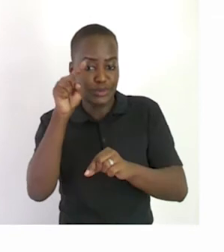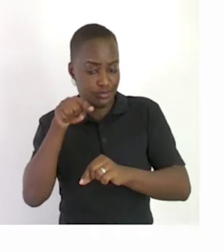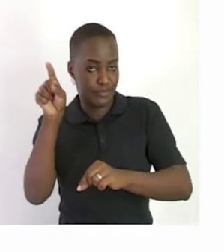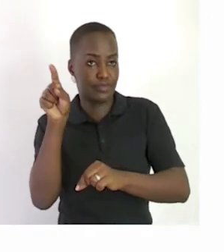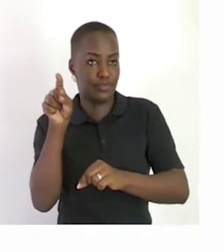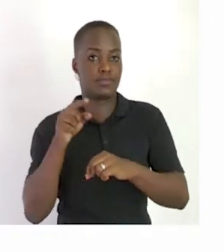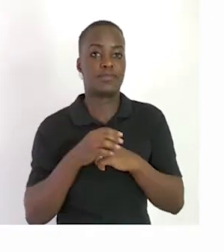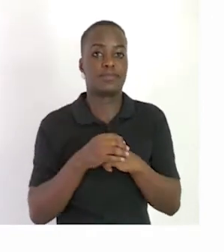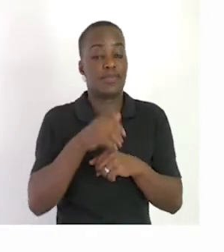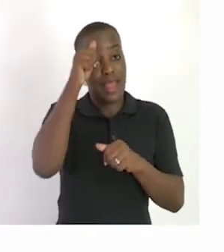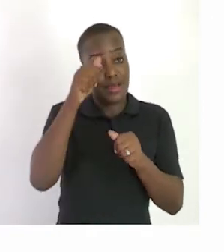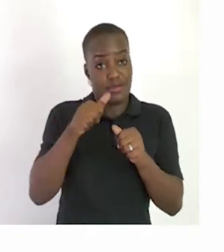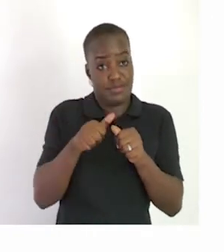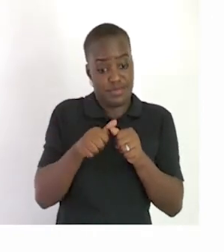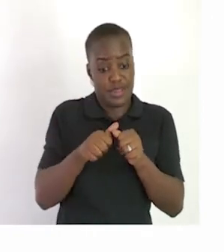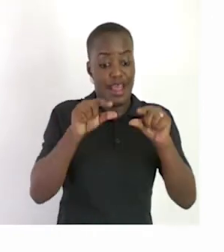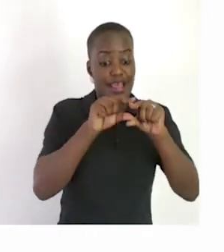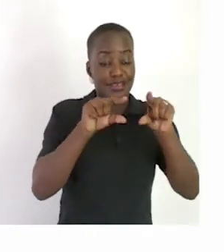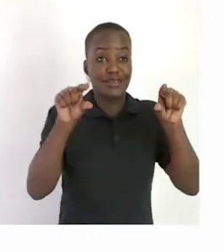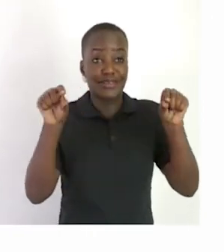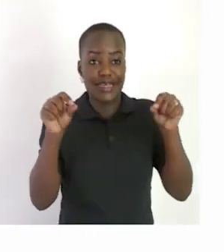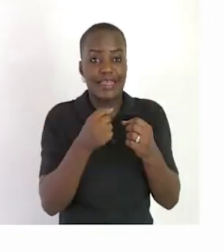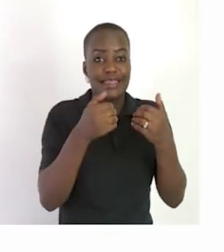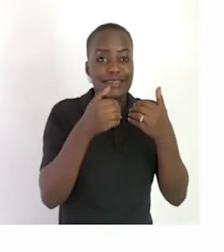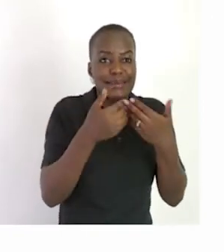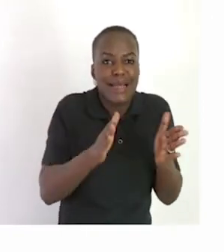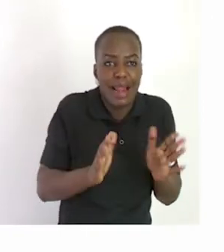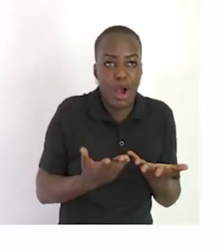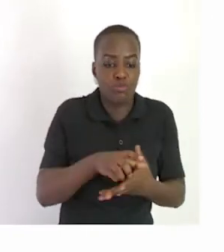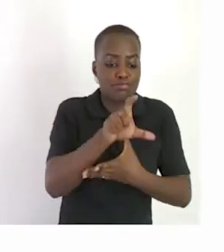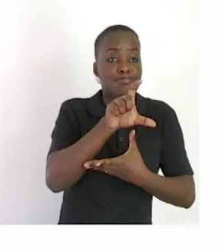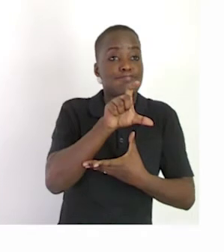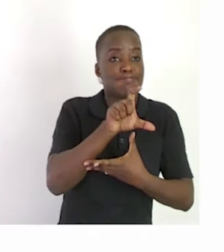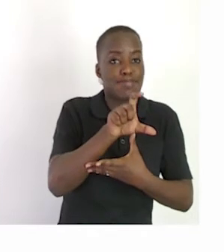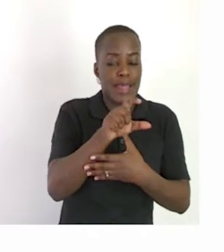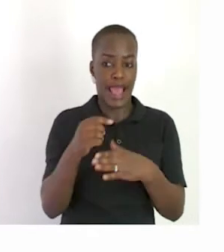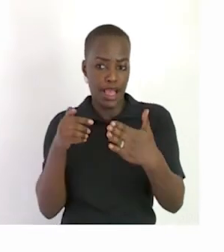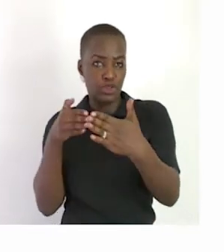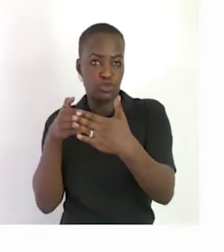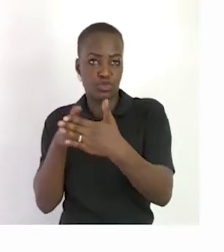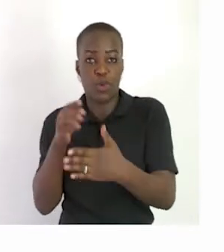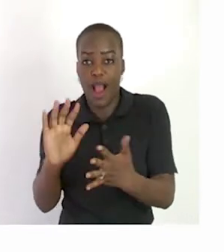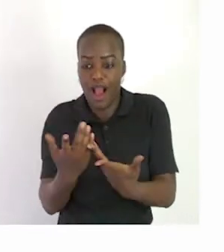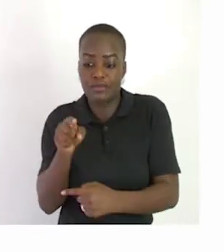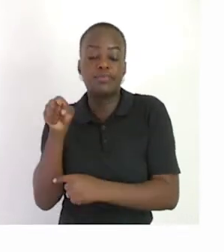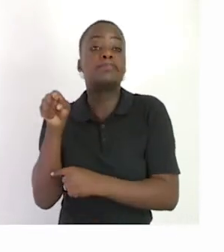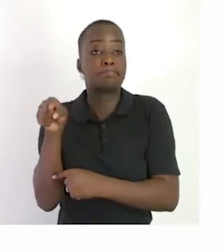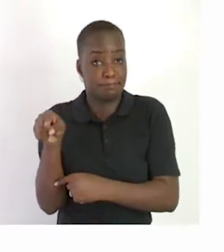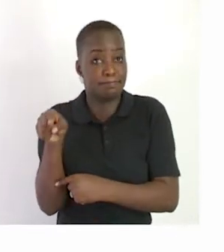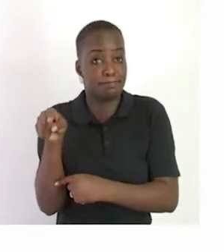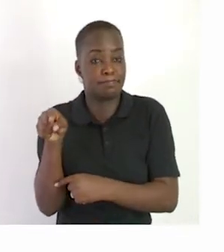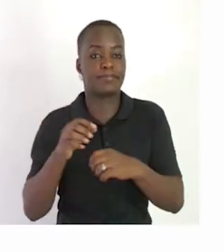correct. Remember, a sentence starts with a capital letter, so that will help you when it comes to the beginning